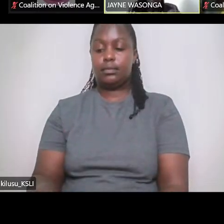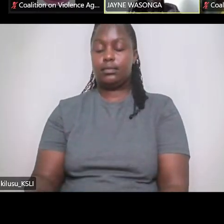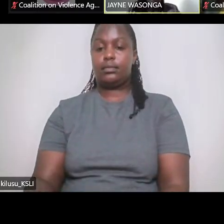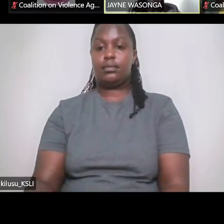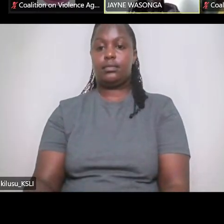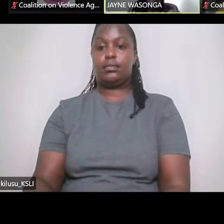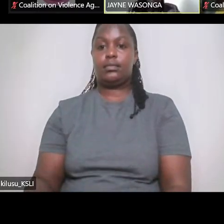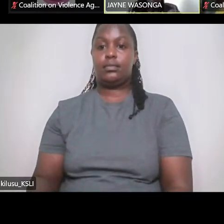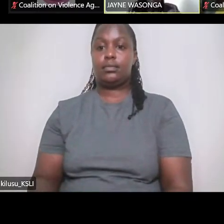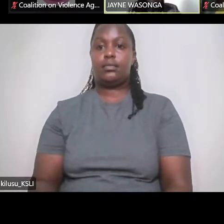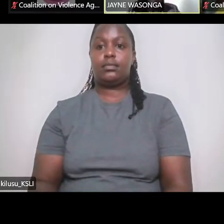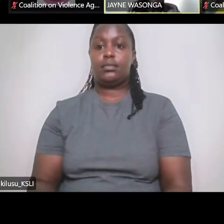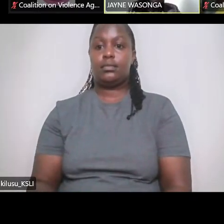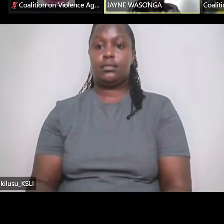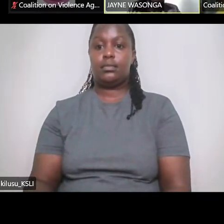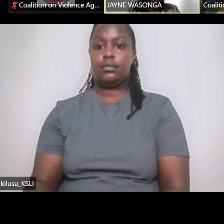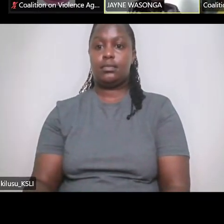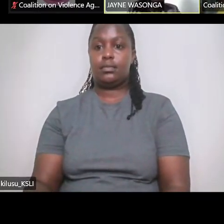Like space.